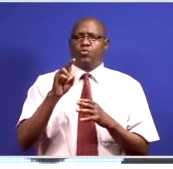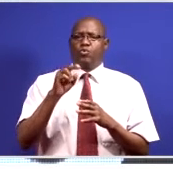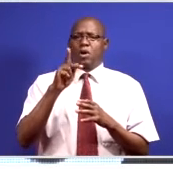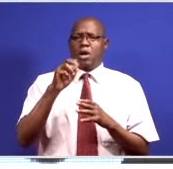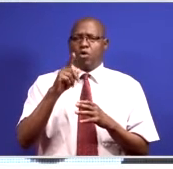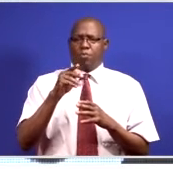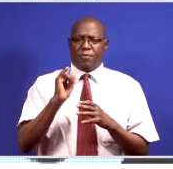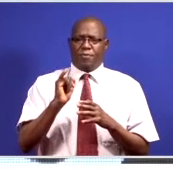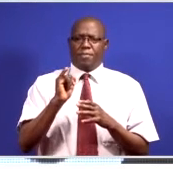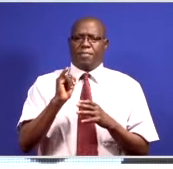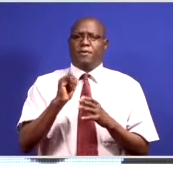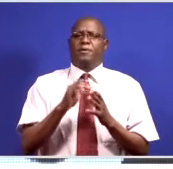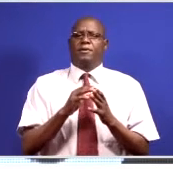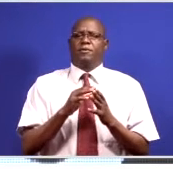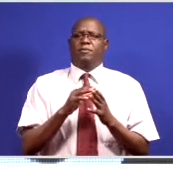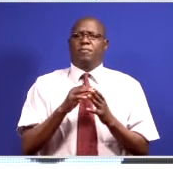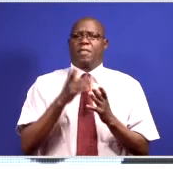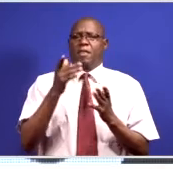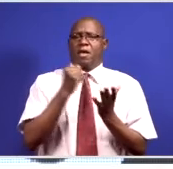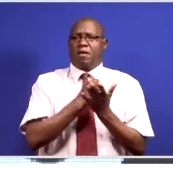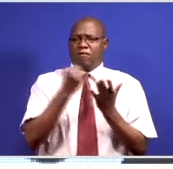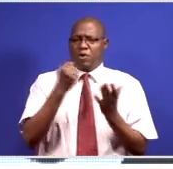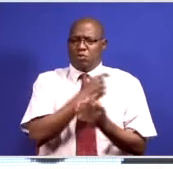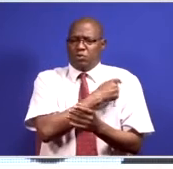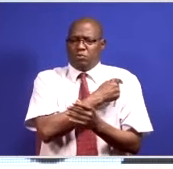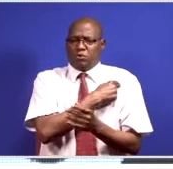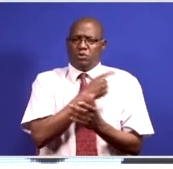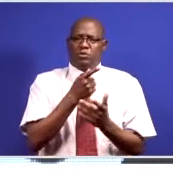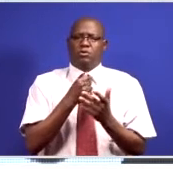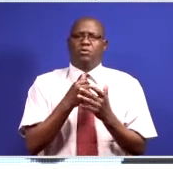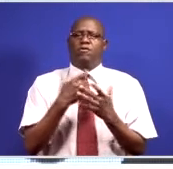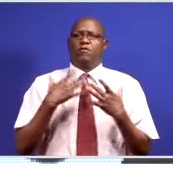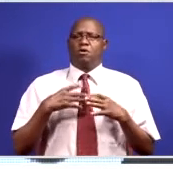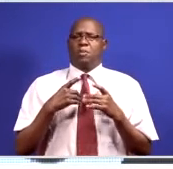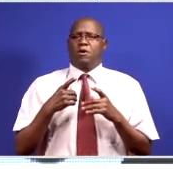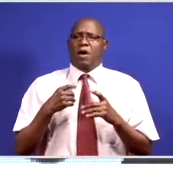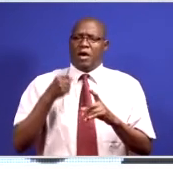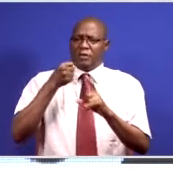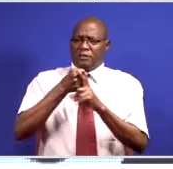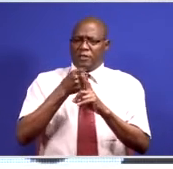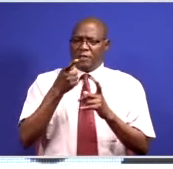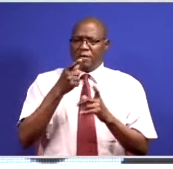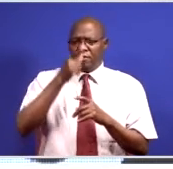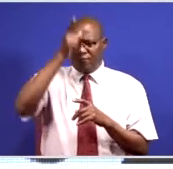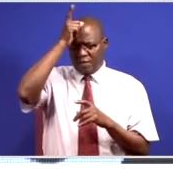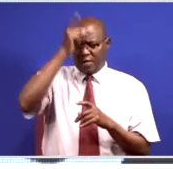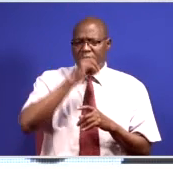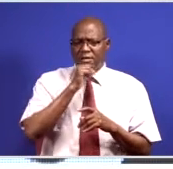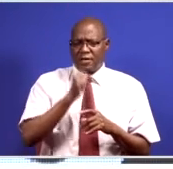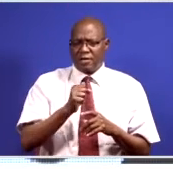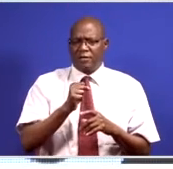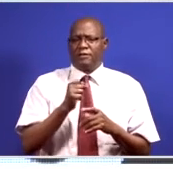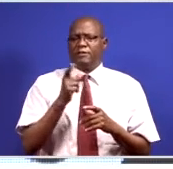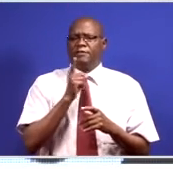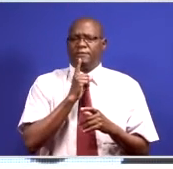Coast General Teaching and Referral Hospital following the October 23 attack. According to the area village elder Karisa Katana, the